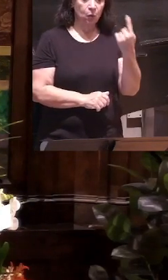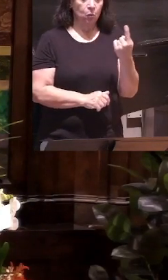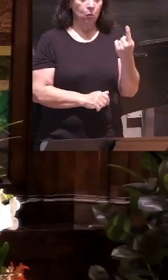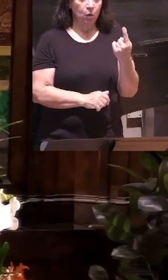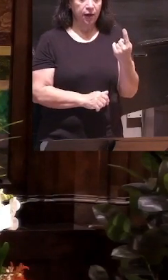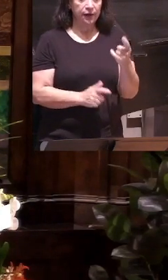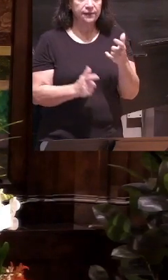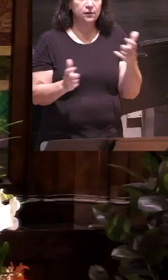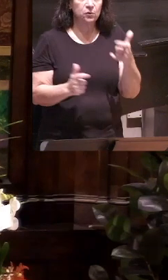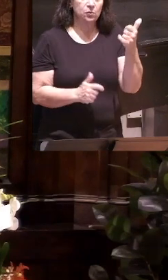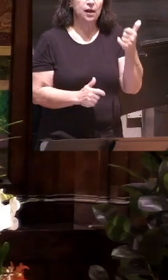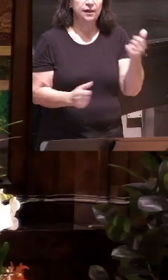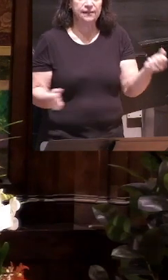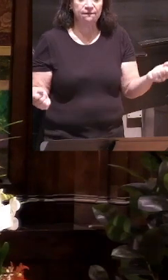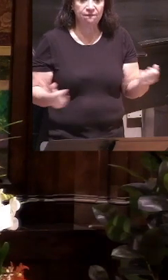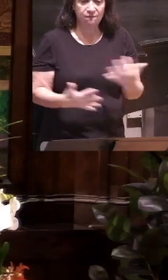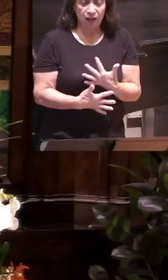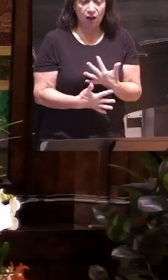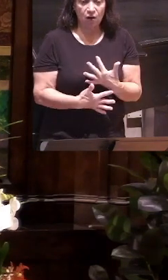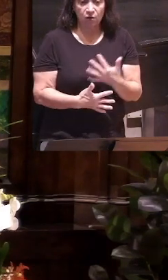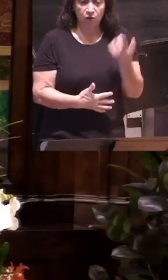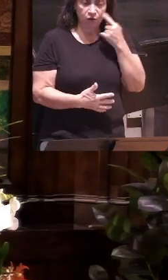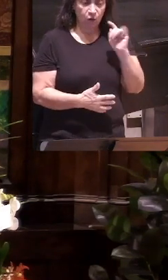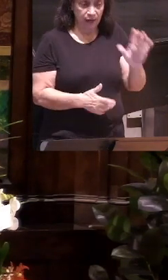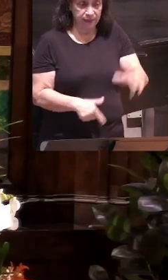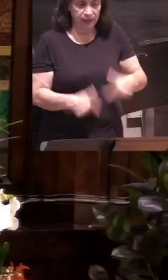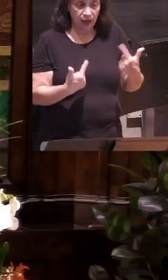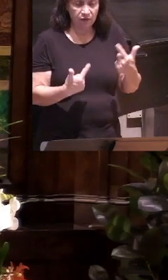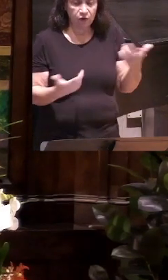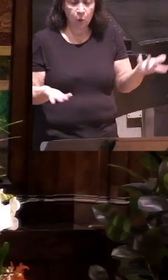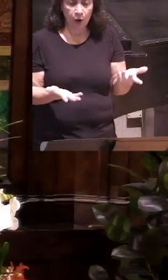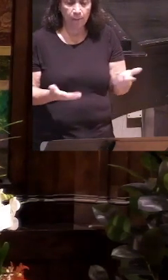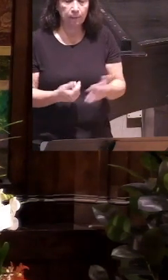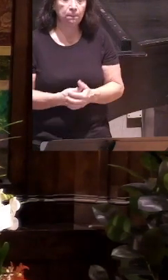his greatest fears in life is?